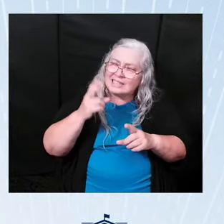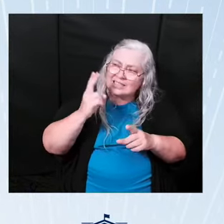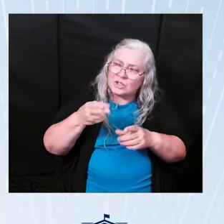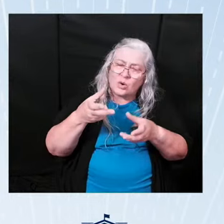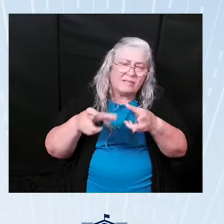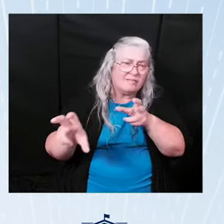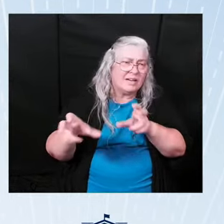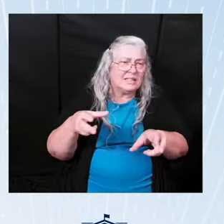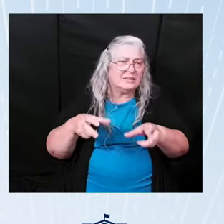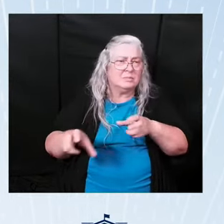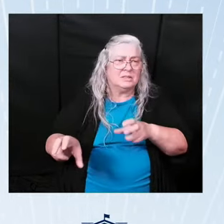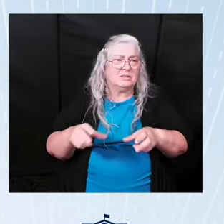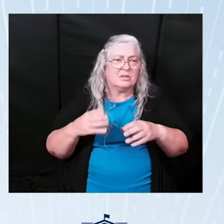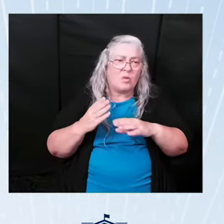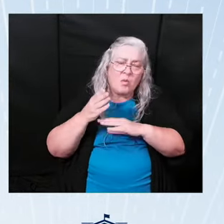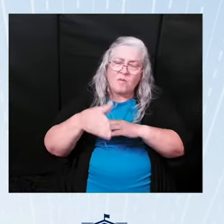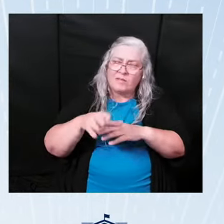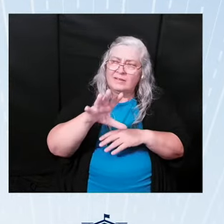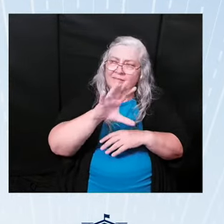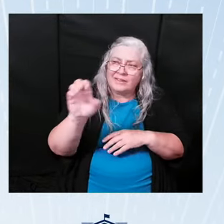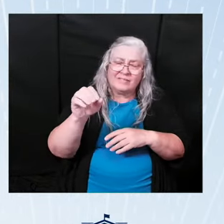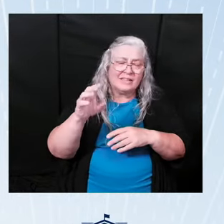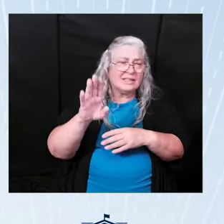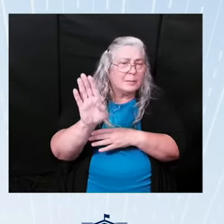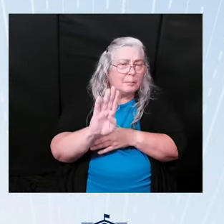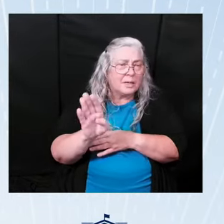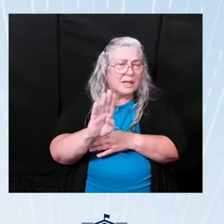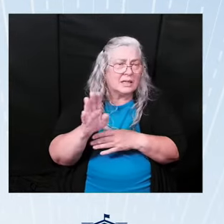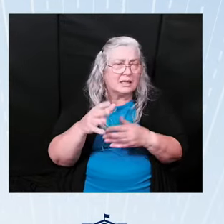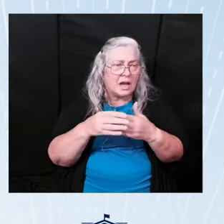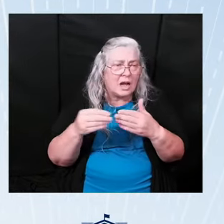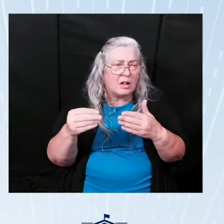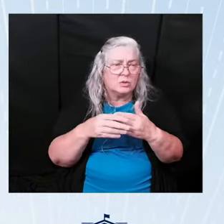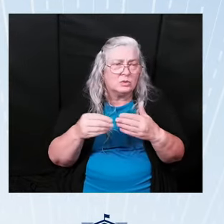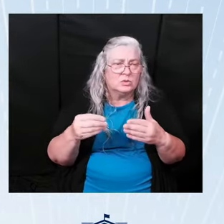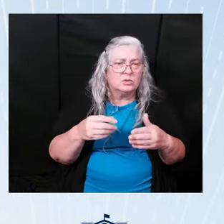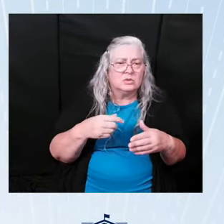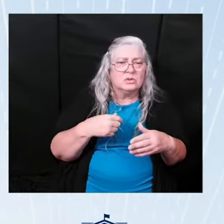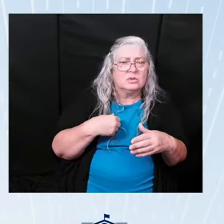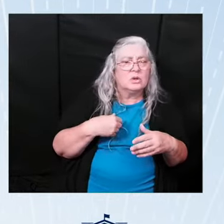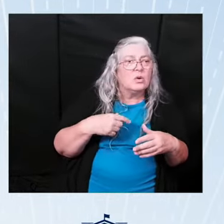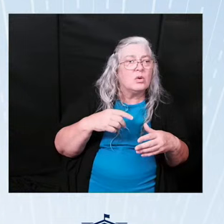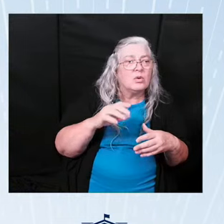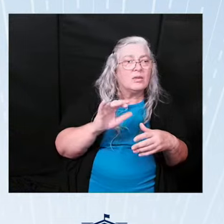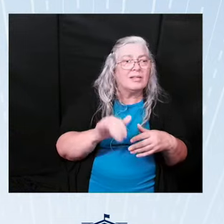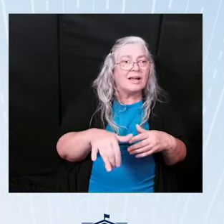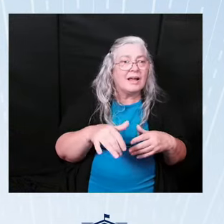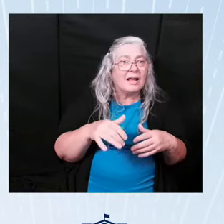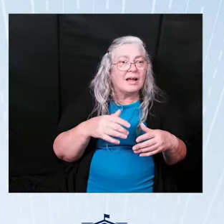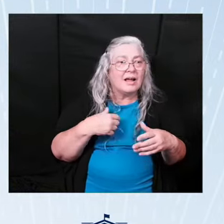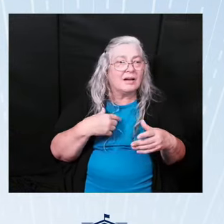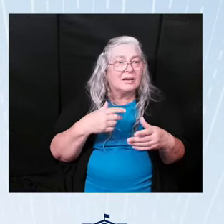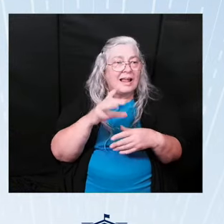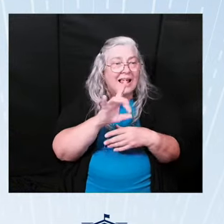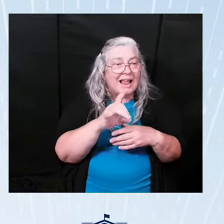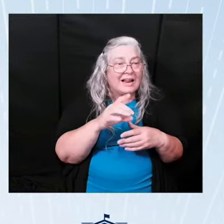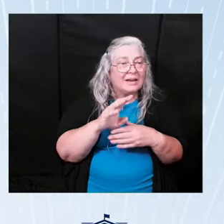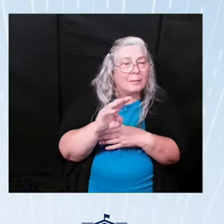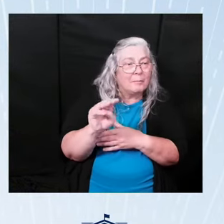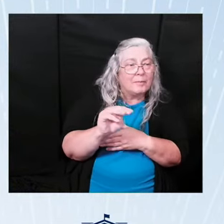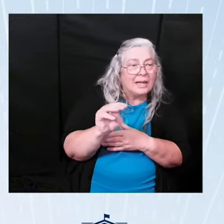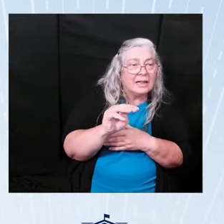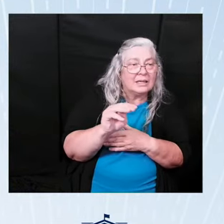at you. That includes over $8 billion to advance drought resilience, $20 billion to improve the resilience of the power grid, billions for resilience